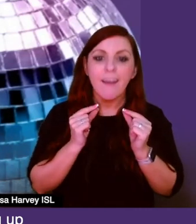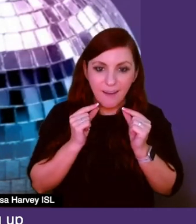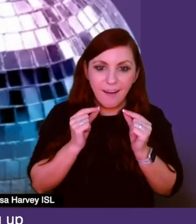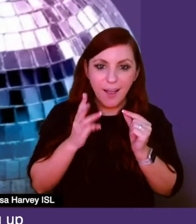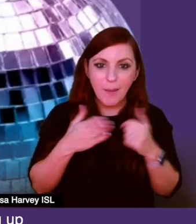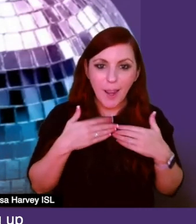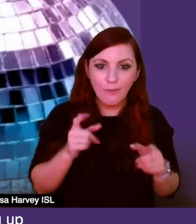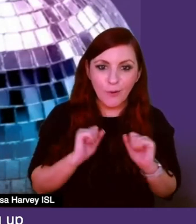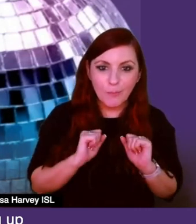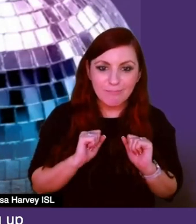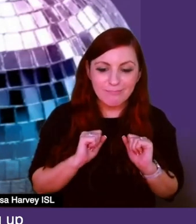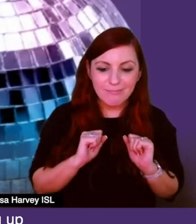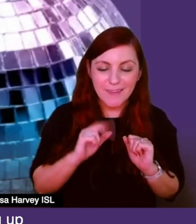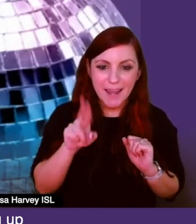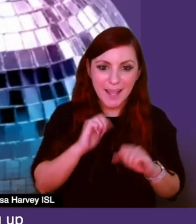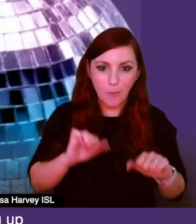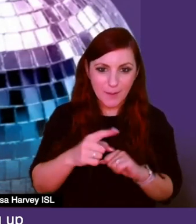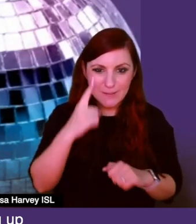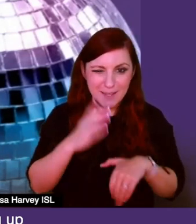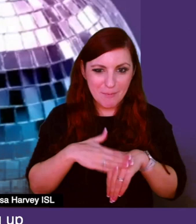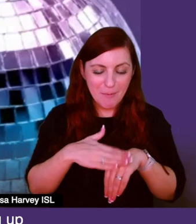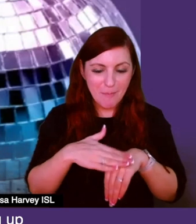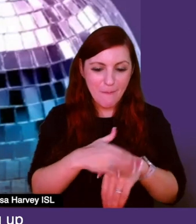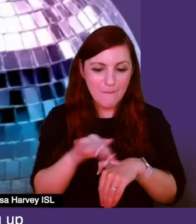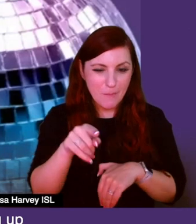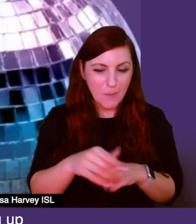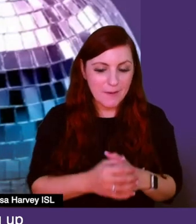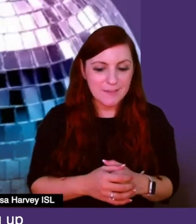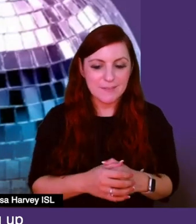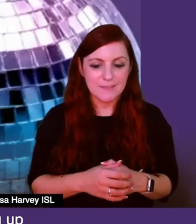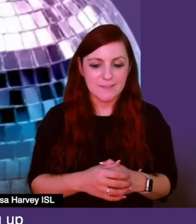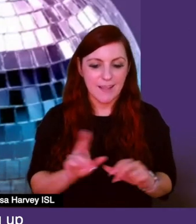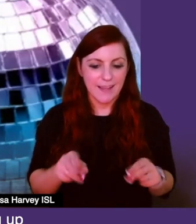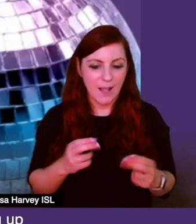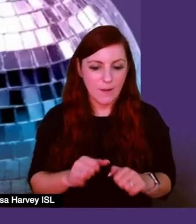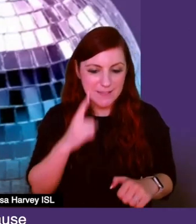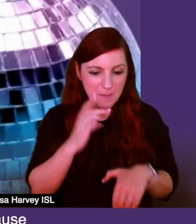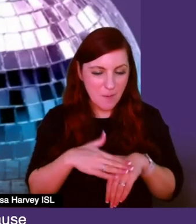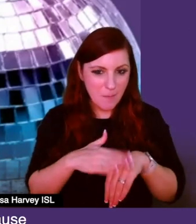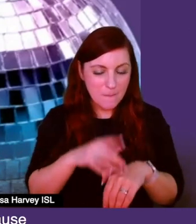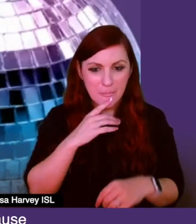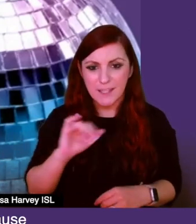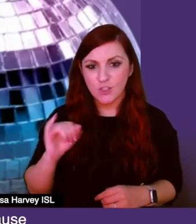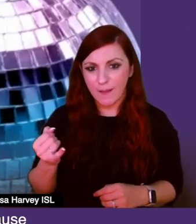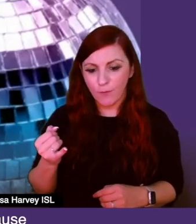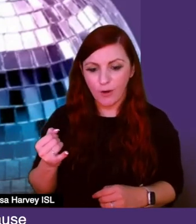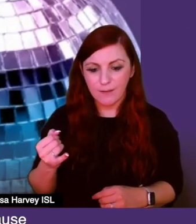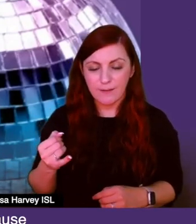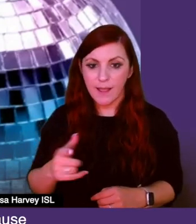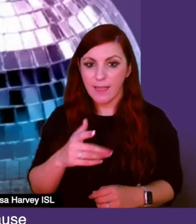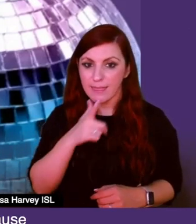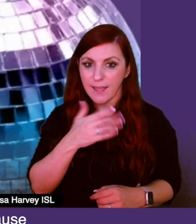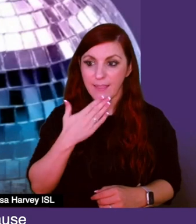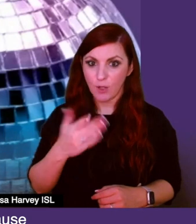up. And your rings, I can't wait to see. So I can't. I really can. Jennifer, thank you